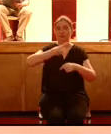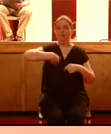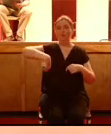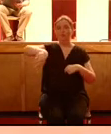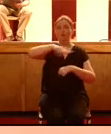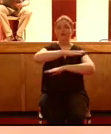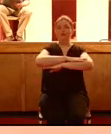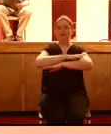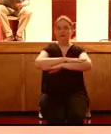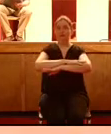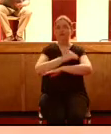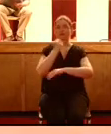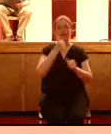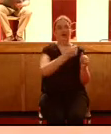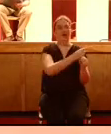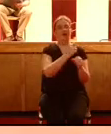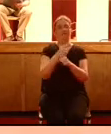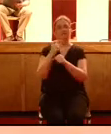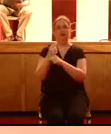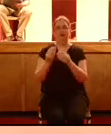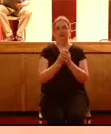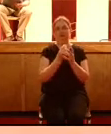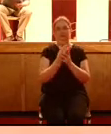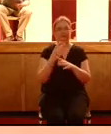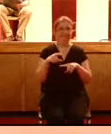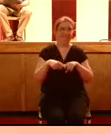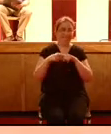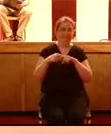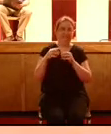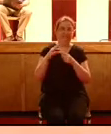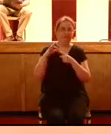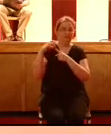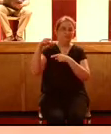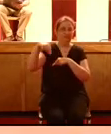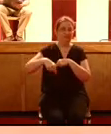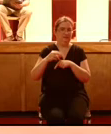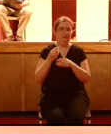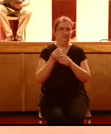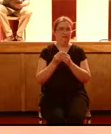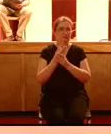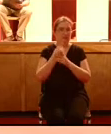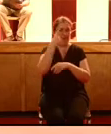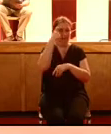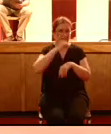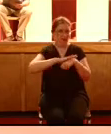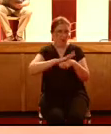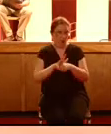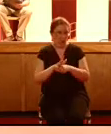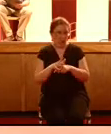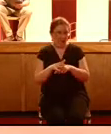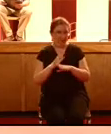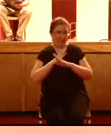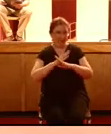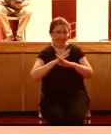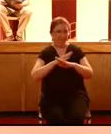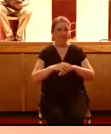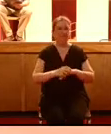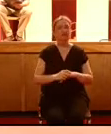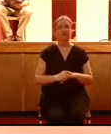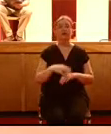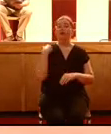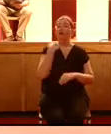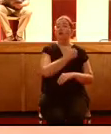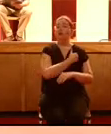for the last spring when COVID kind of disrupted us. We also do teacher surveys. I take a big survey into